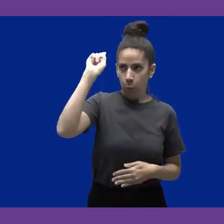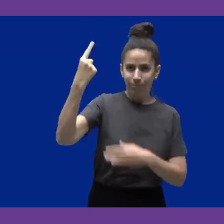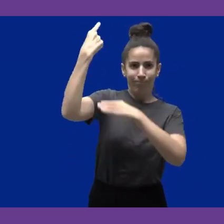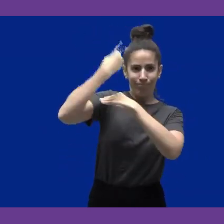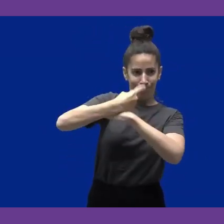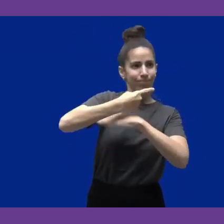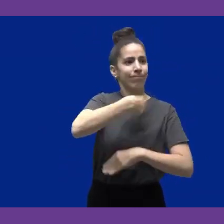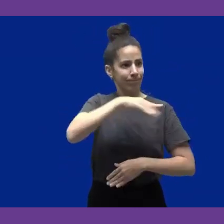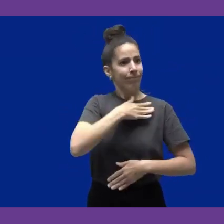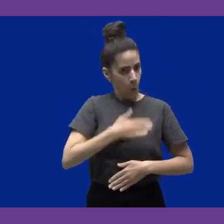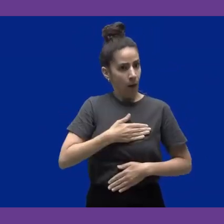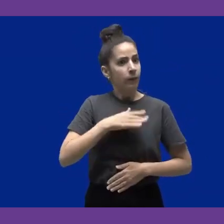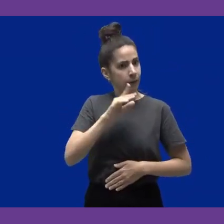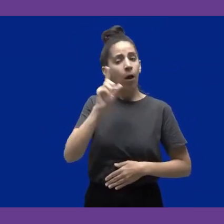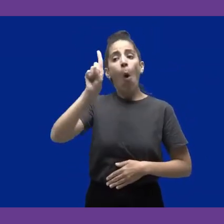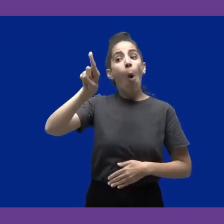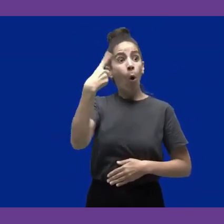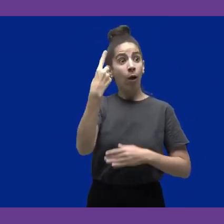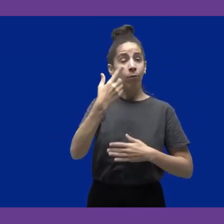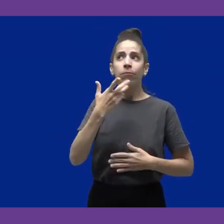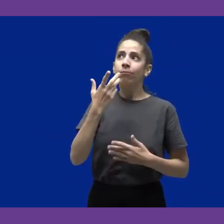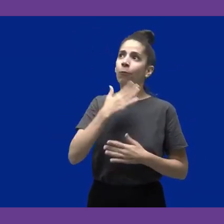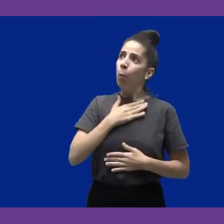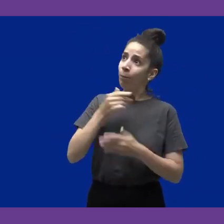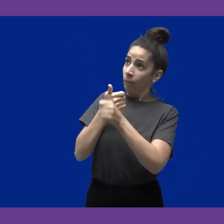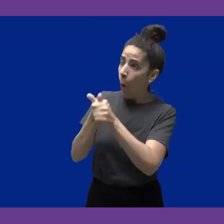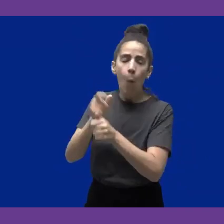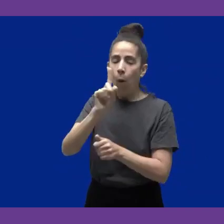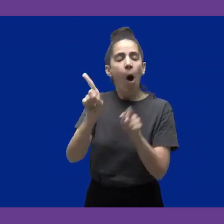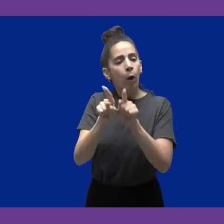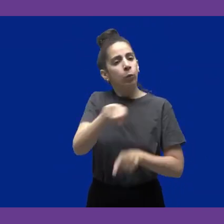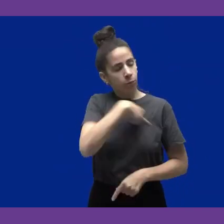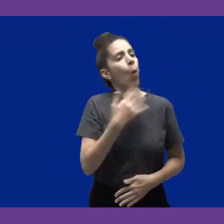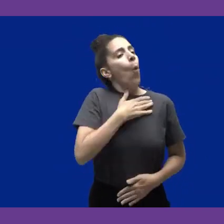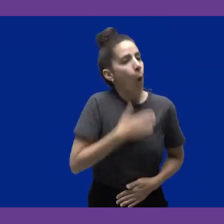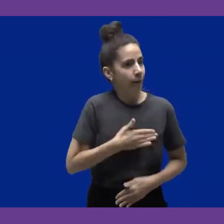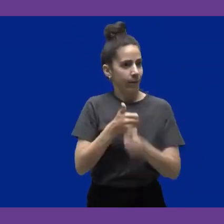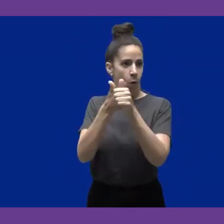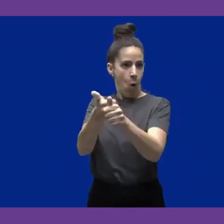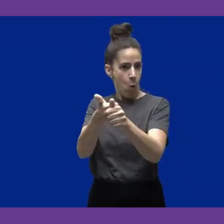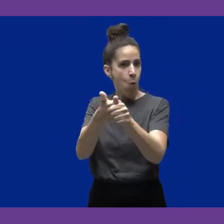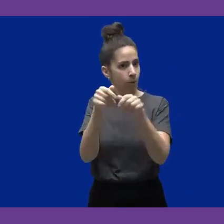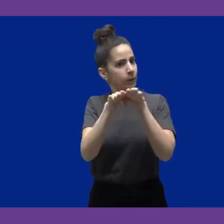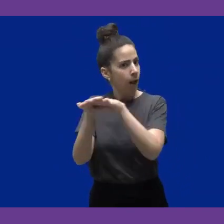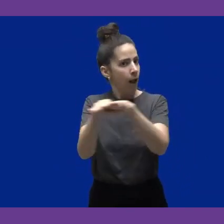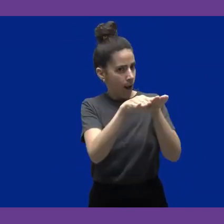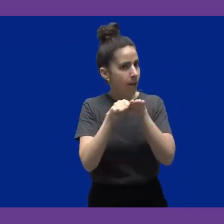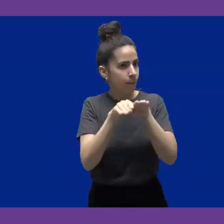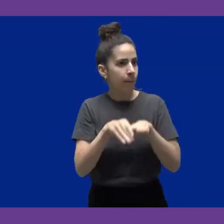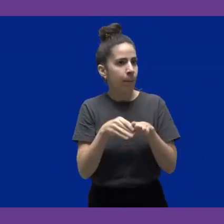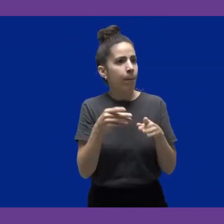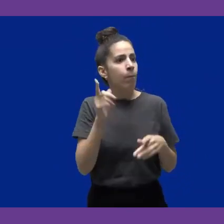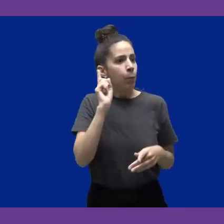explained. It reflects, or it should reflect, the consensus of all the relevant stakeholders.